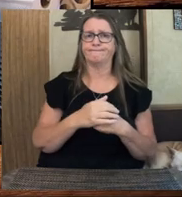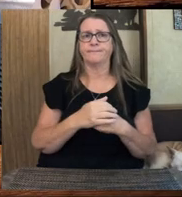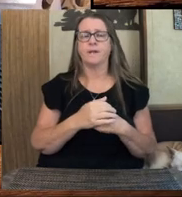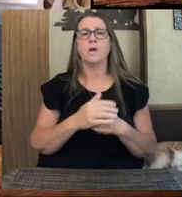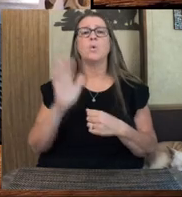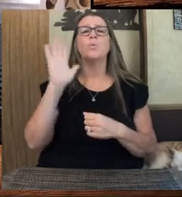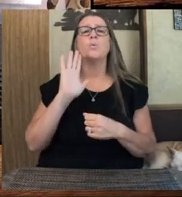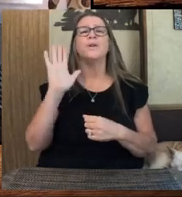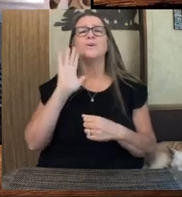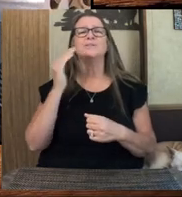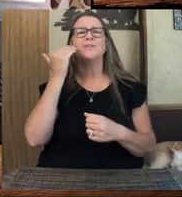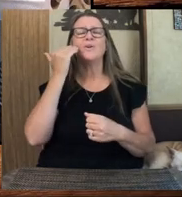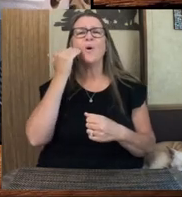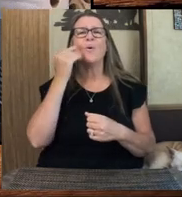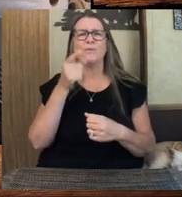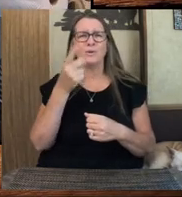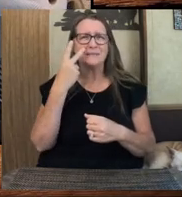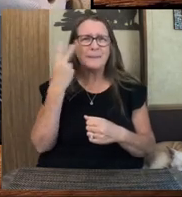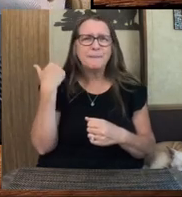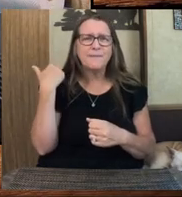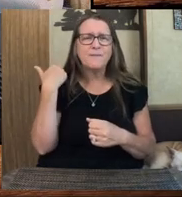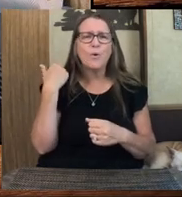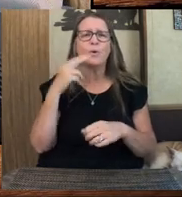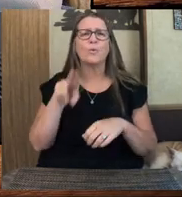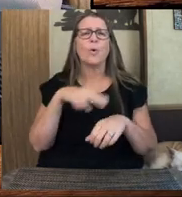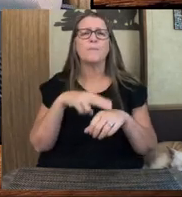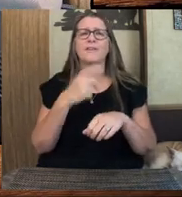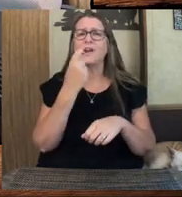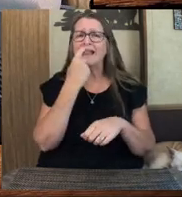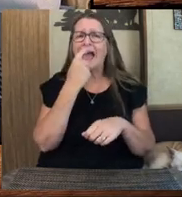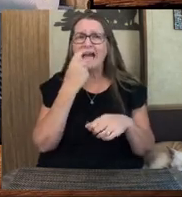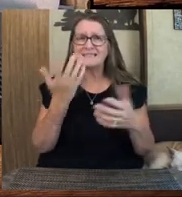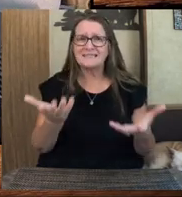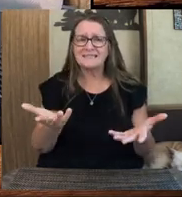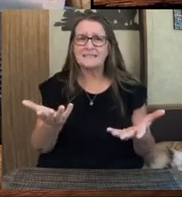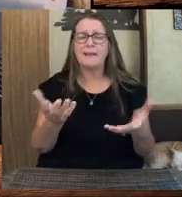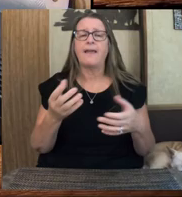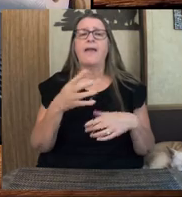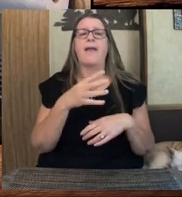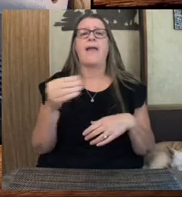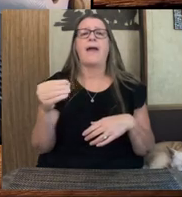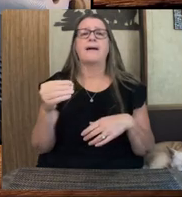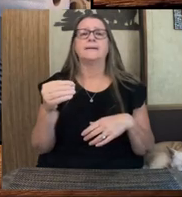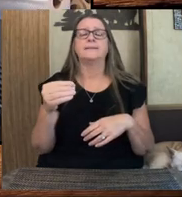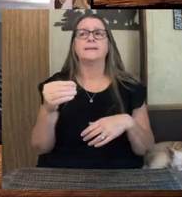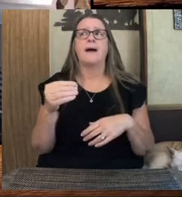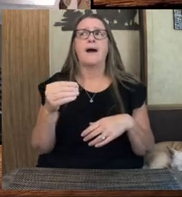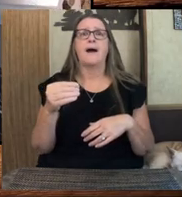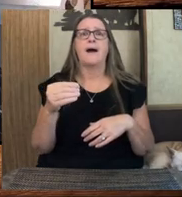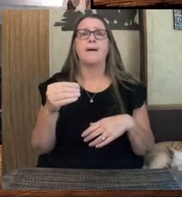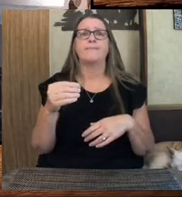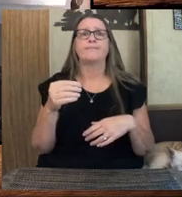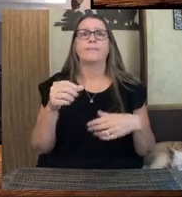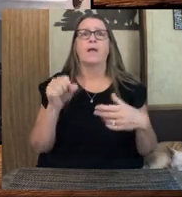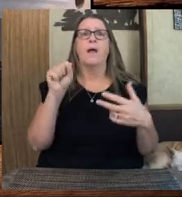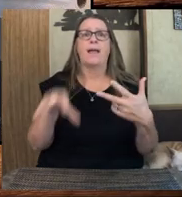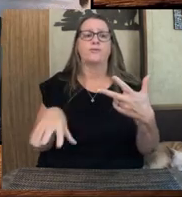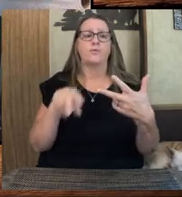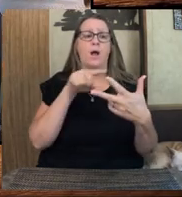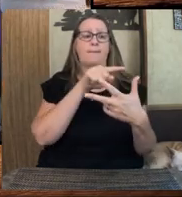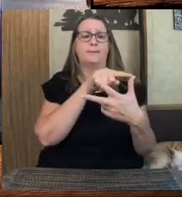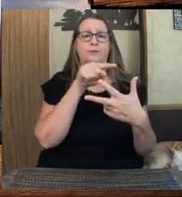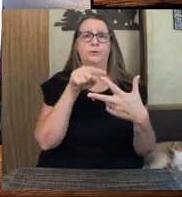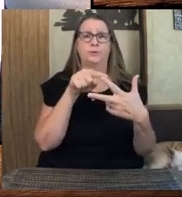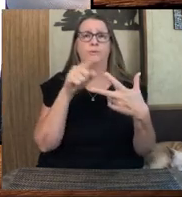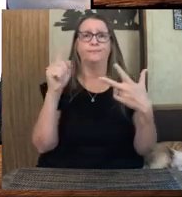these. We used to get, you know, if you ever see them, they're usually made out of glass. And